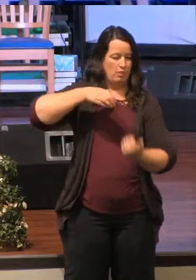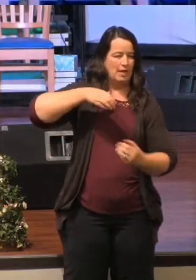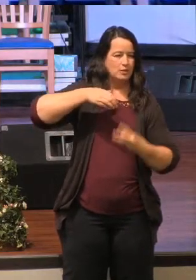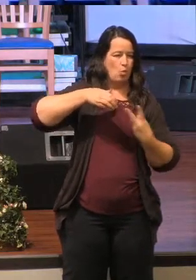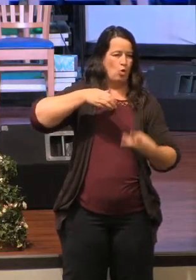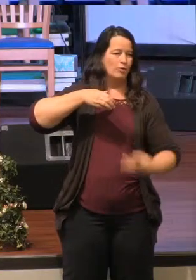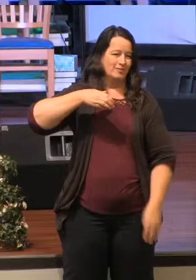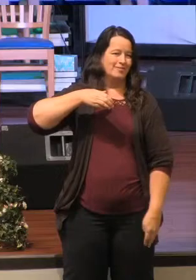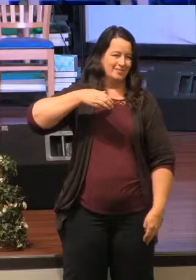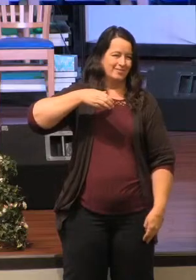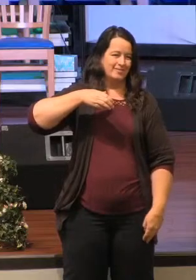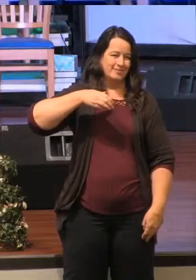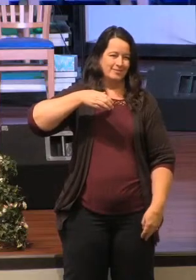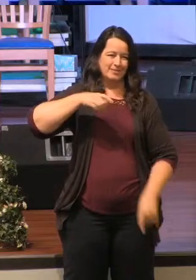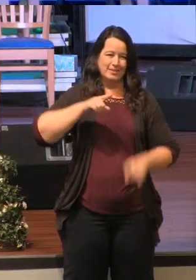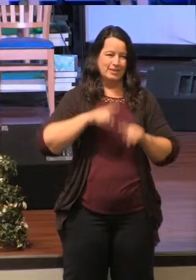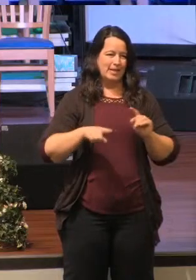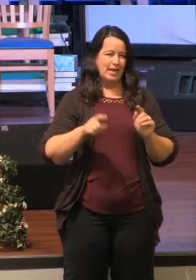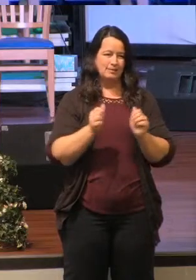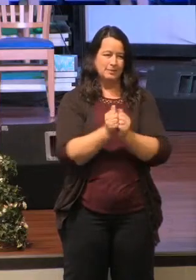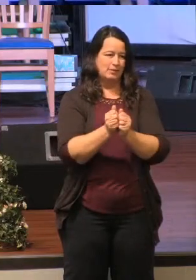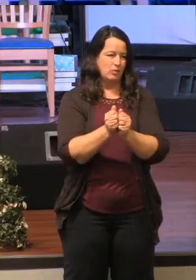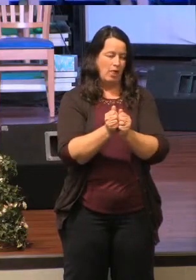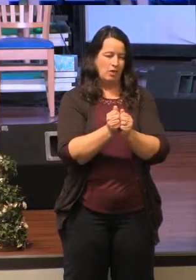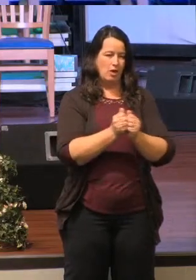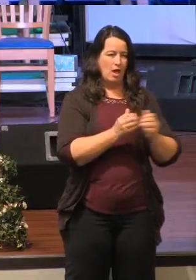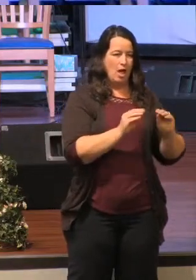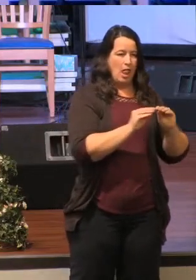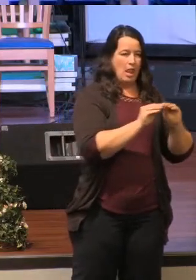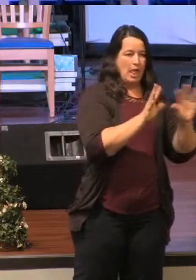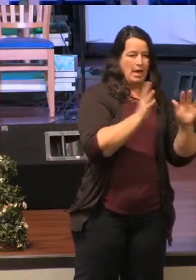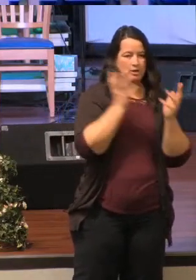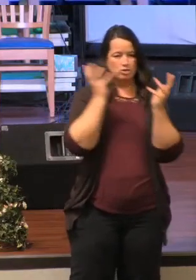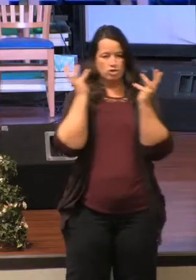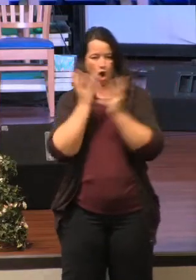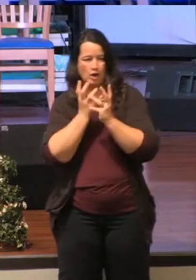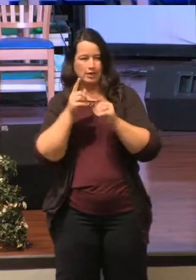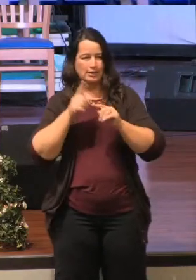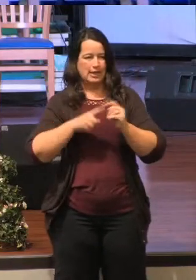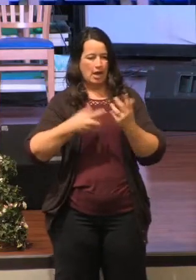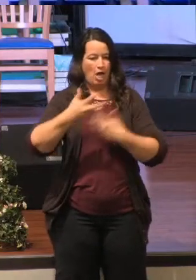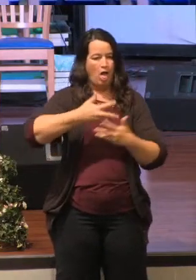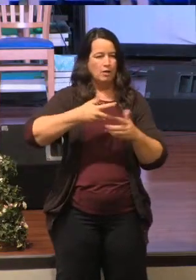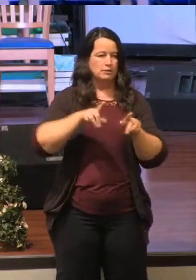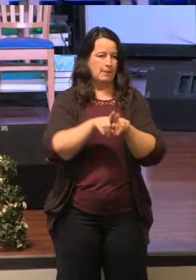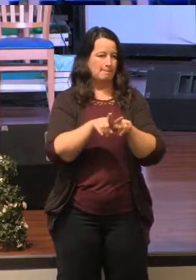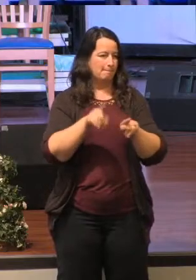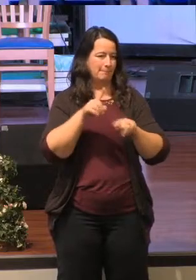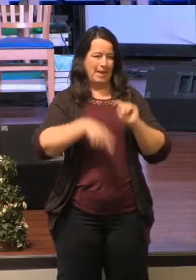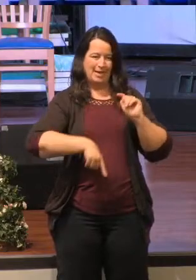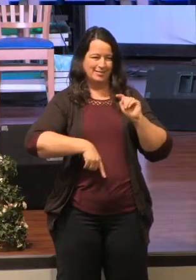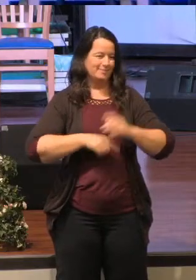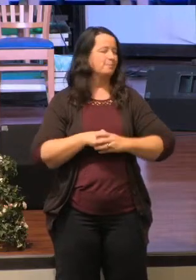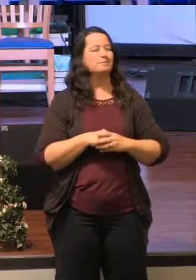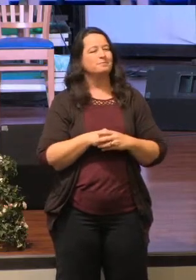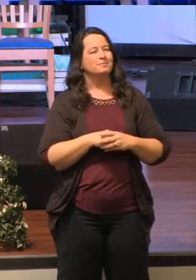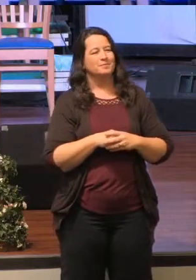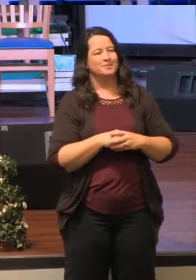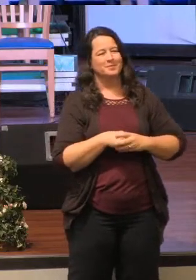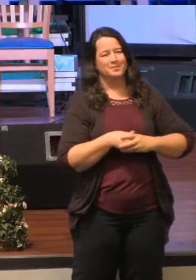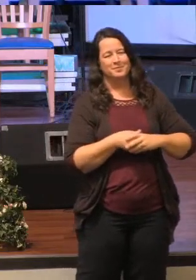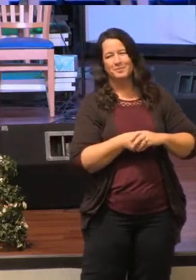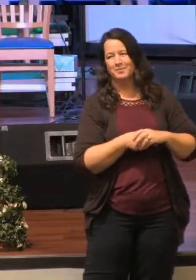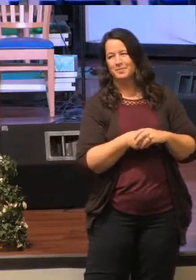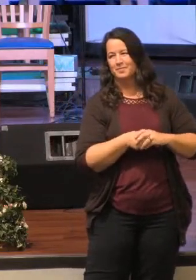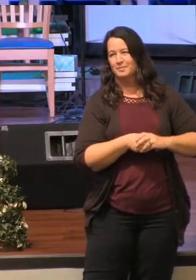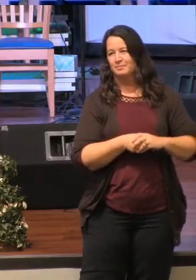and darkness can't dwell side by side. In fact, turn with me if you would. I don't do this very often. Usually I just quote the scripture for you or read it